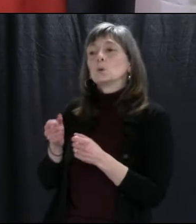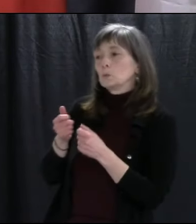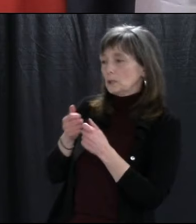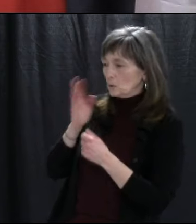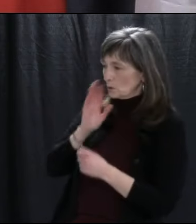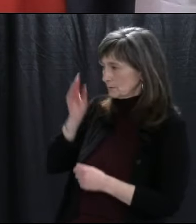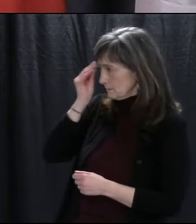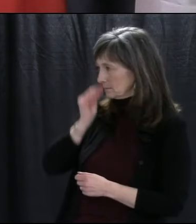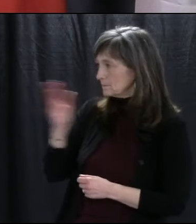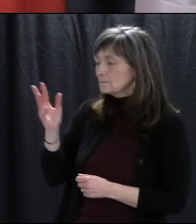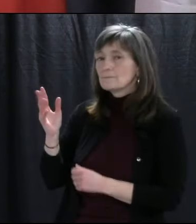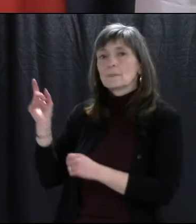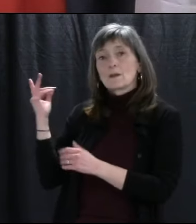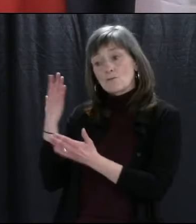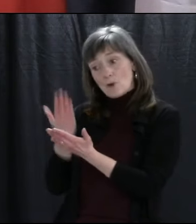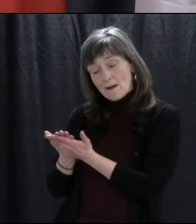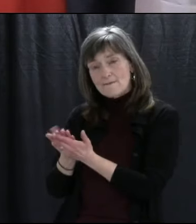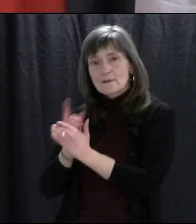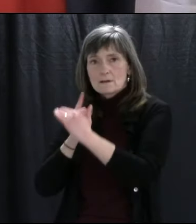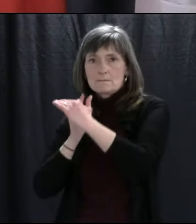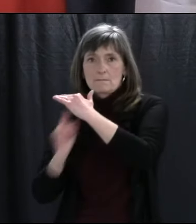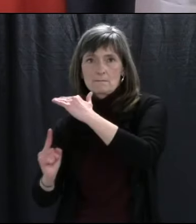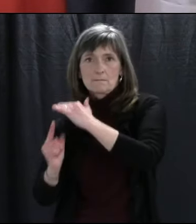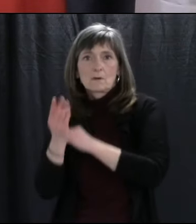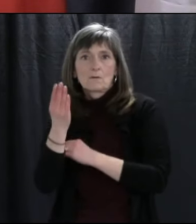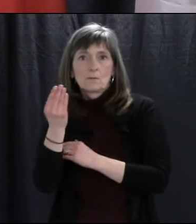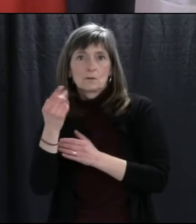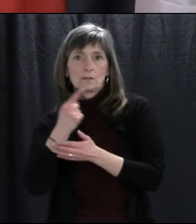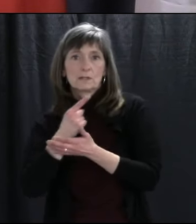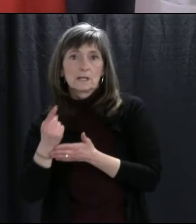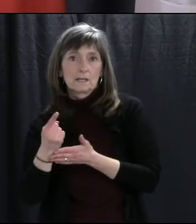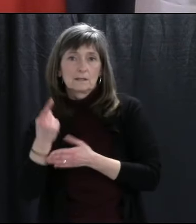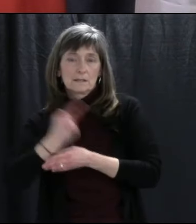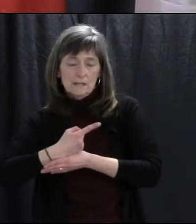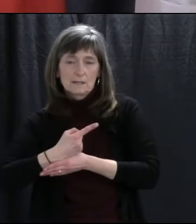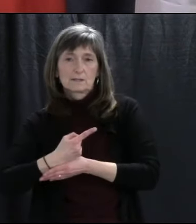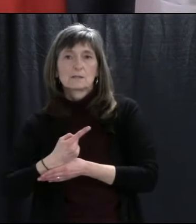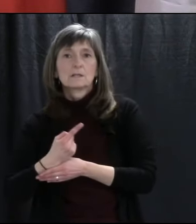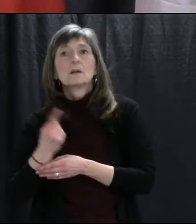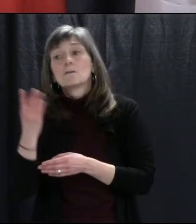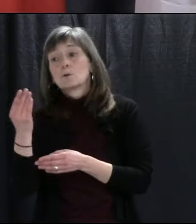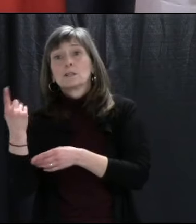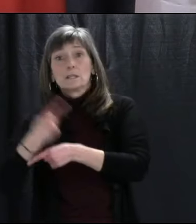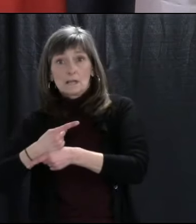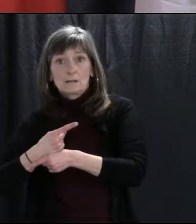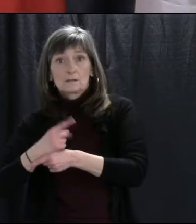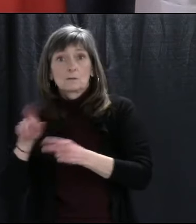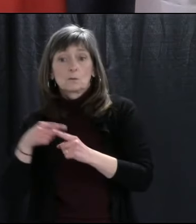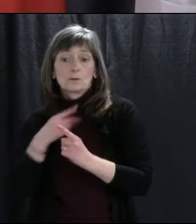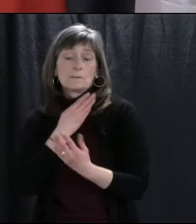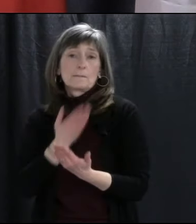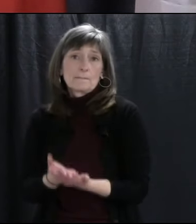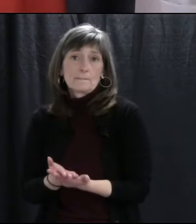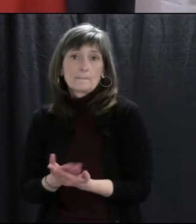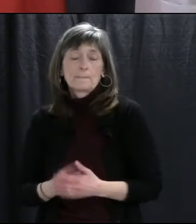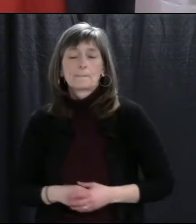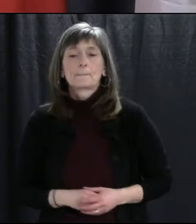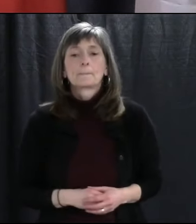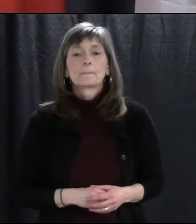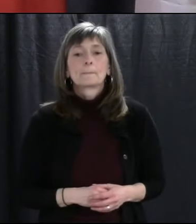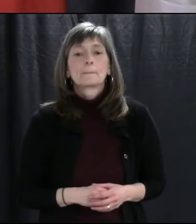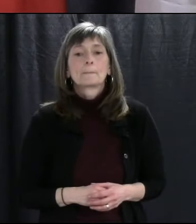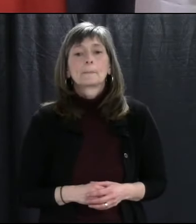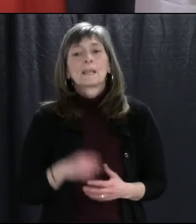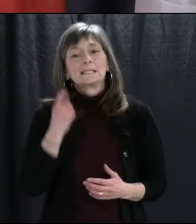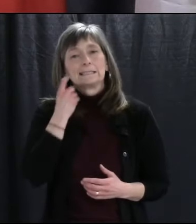be self-isolate for 14 days on your return to this province. Over the last